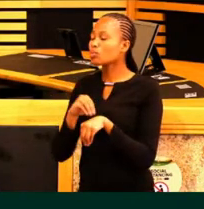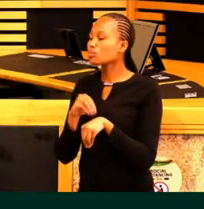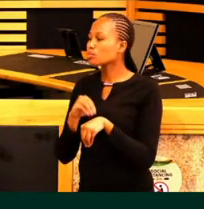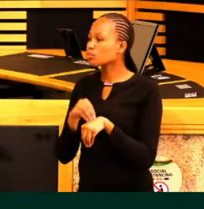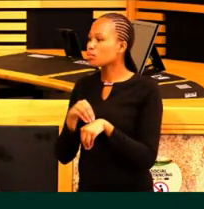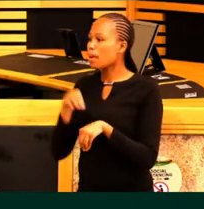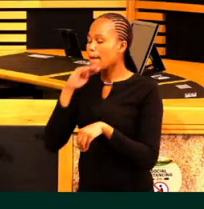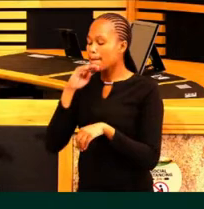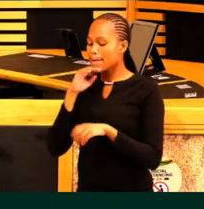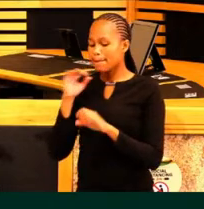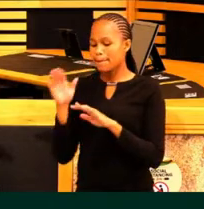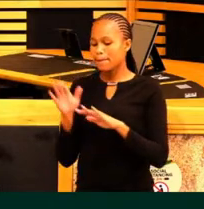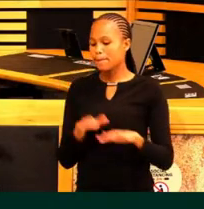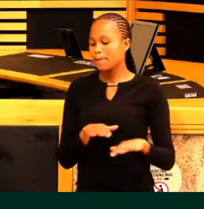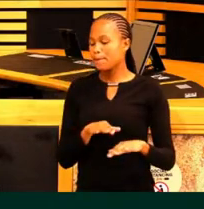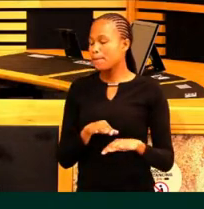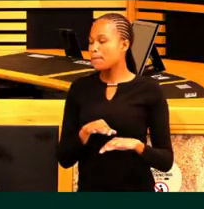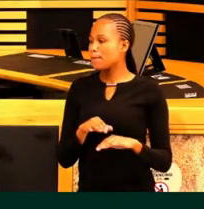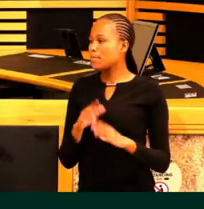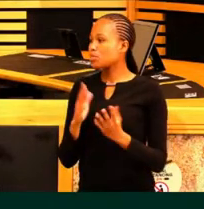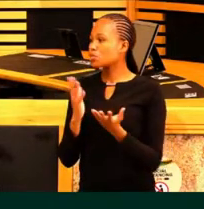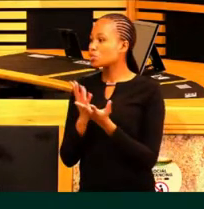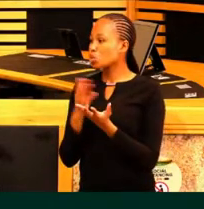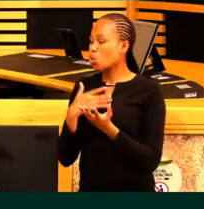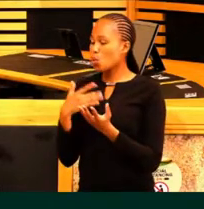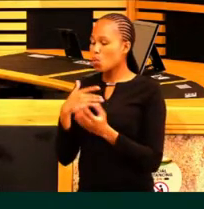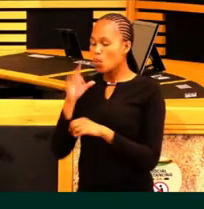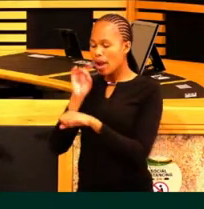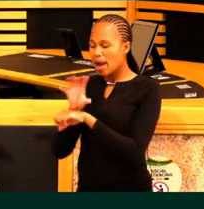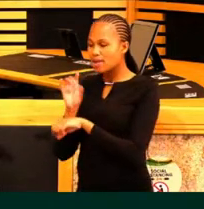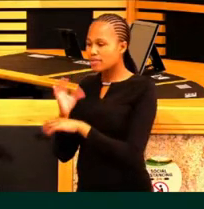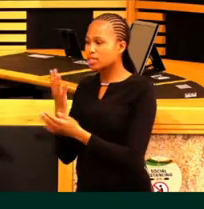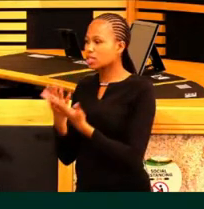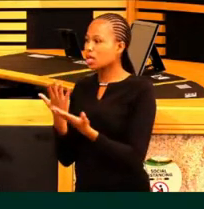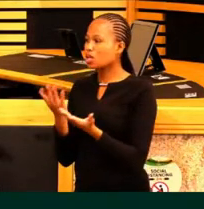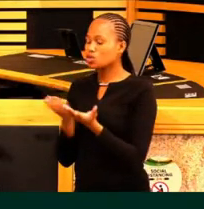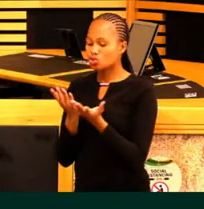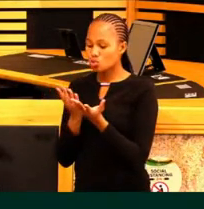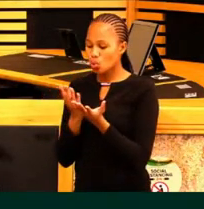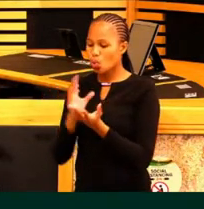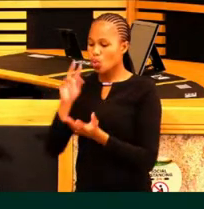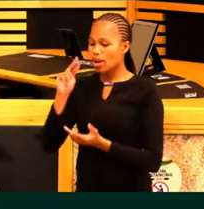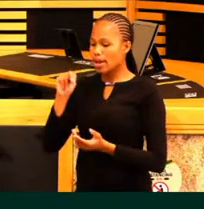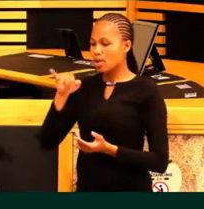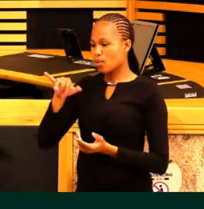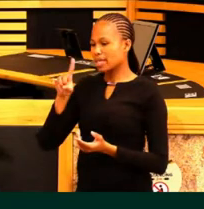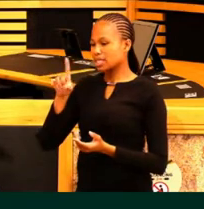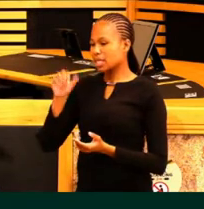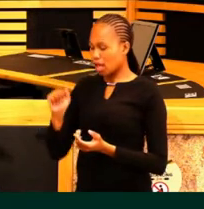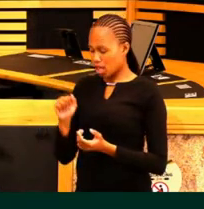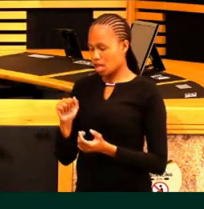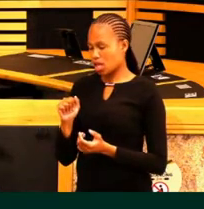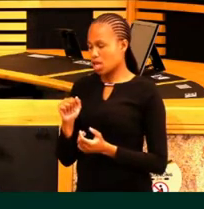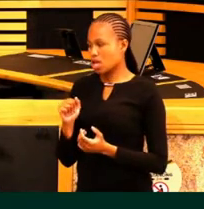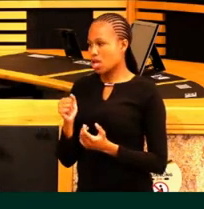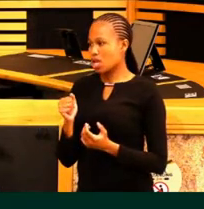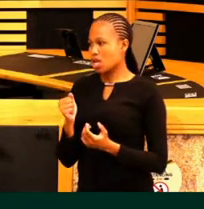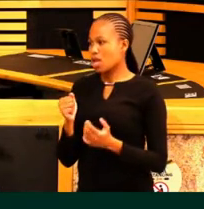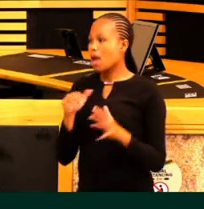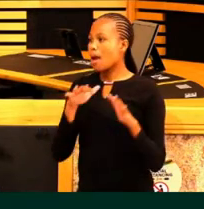abandoned we had advised that those schools can be partnered with nyda and Public Works whereby